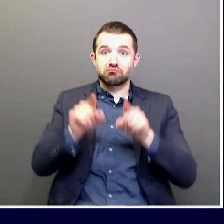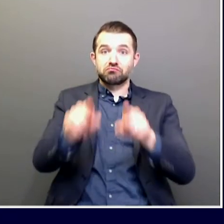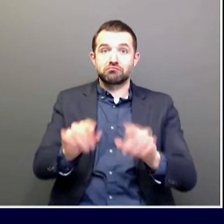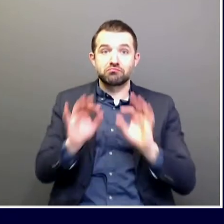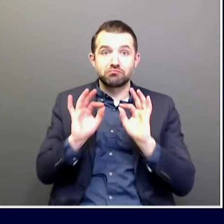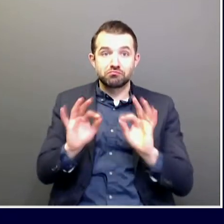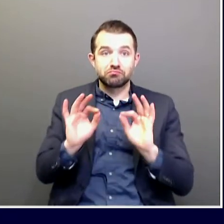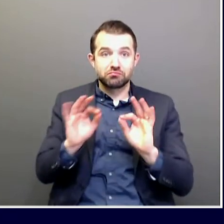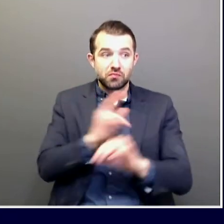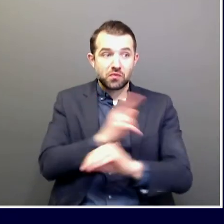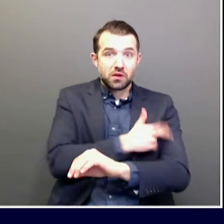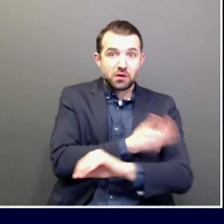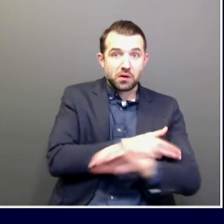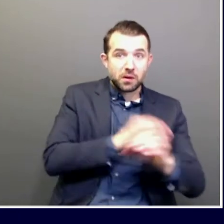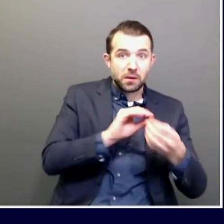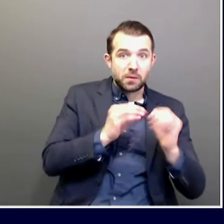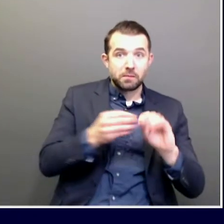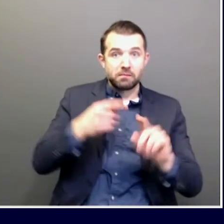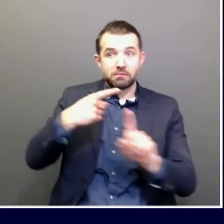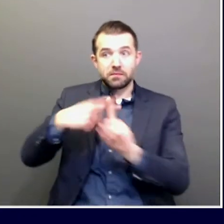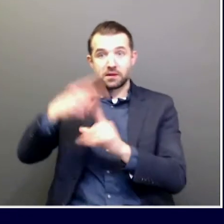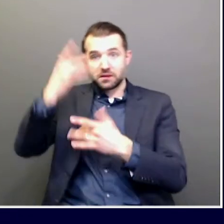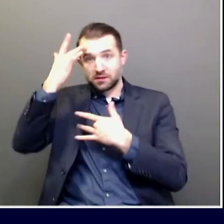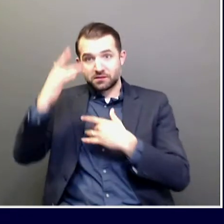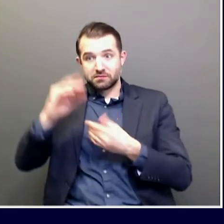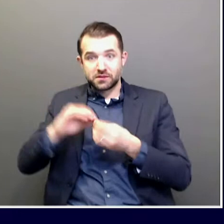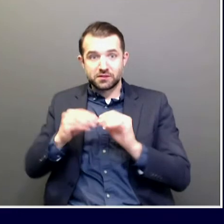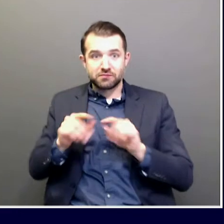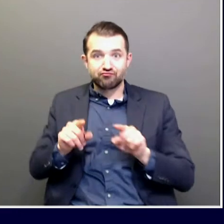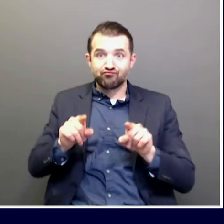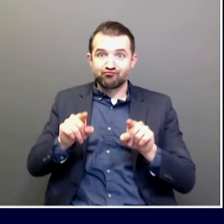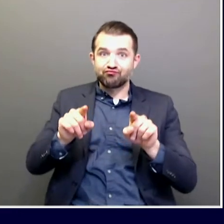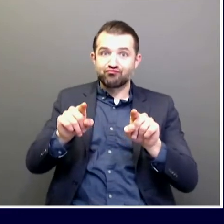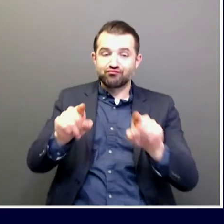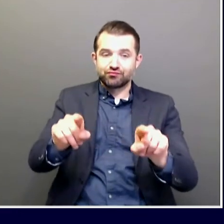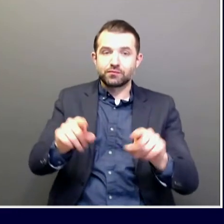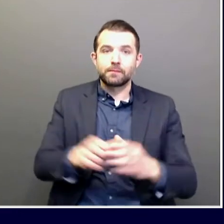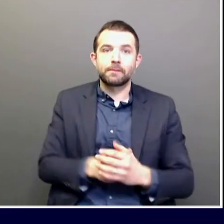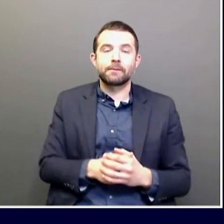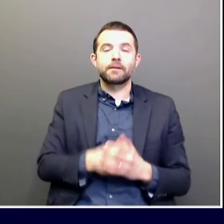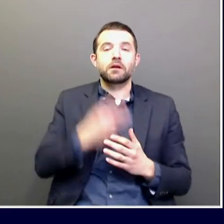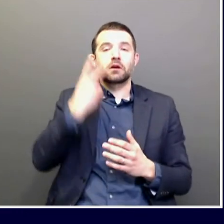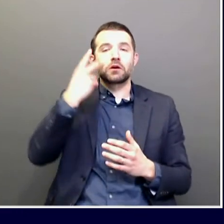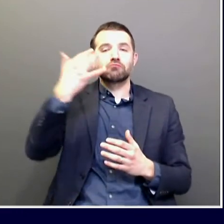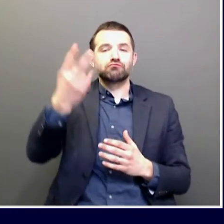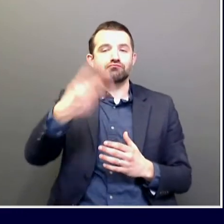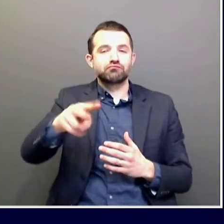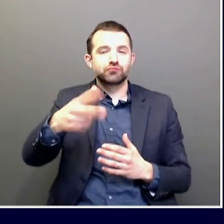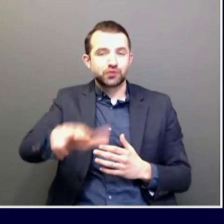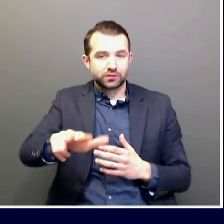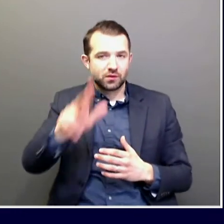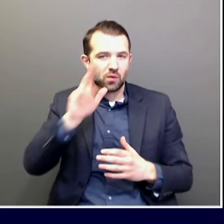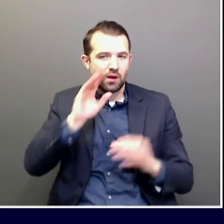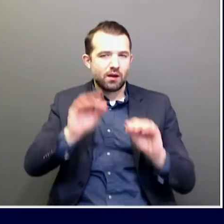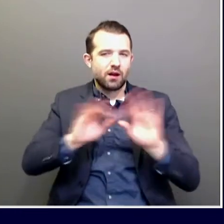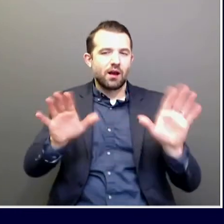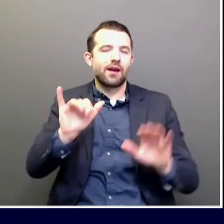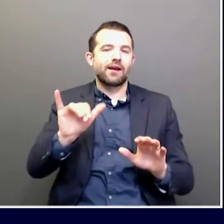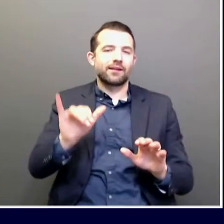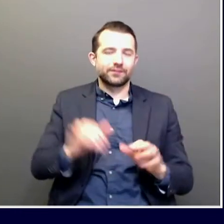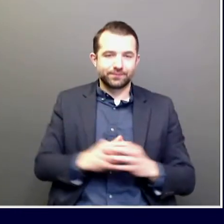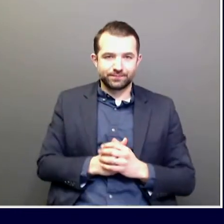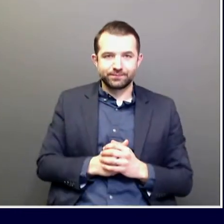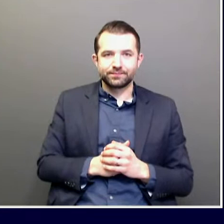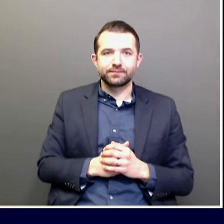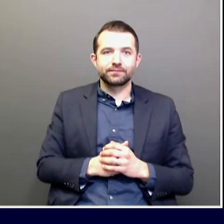you both hear me okay? Sure can, Chris. Okay. My first question is for Commissioner Lambrou. And I just wanted to clarify, Commissioner,